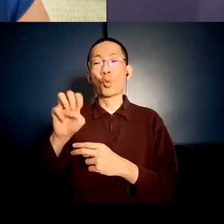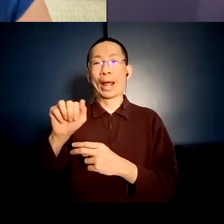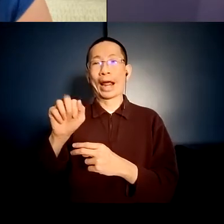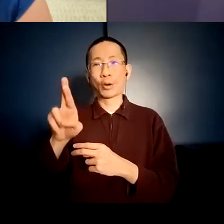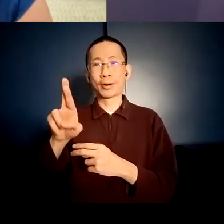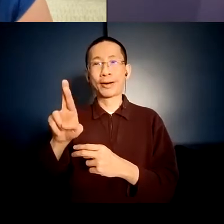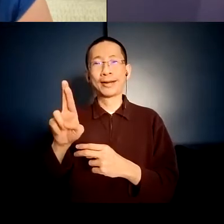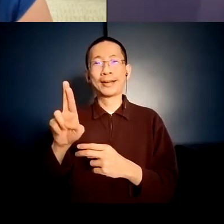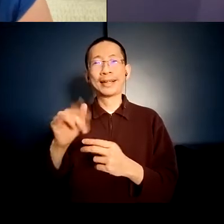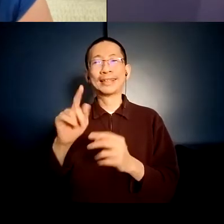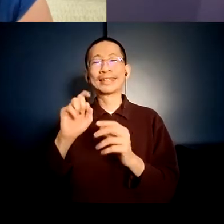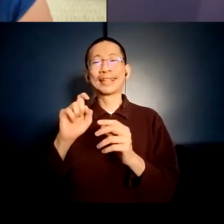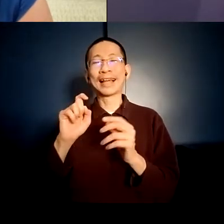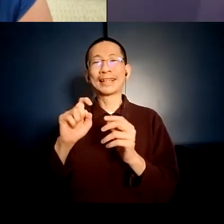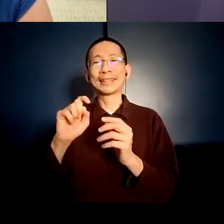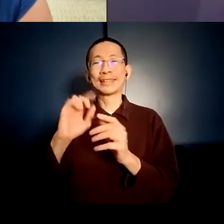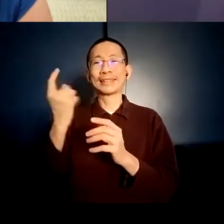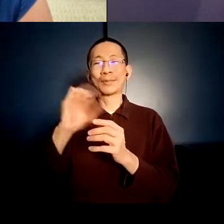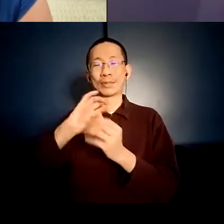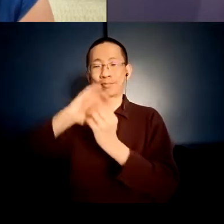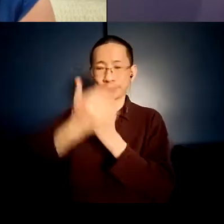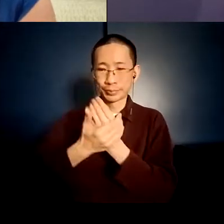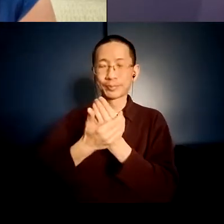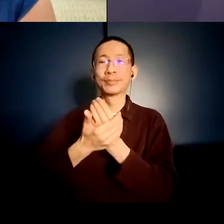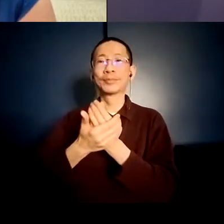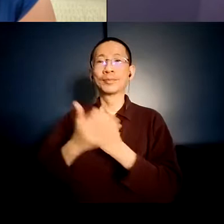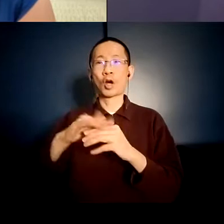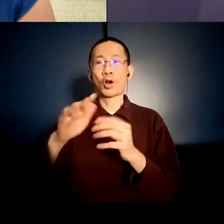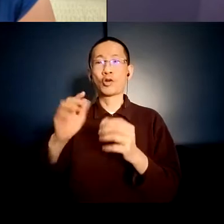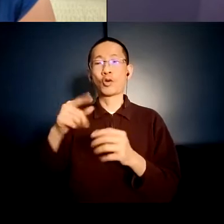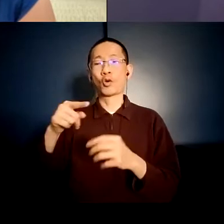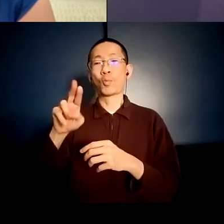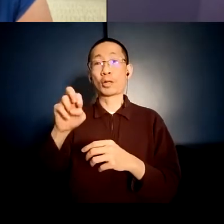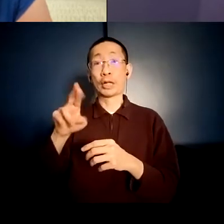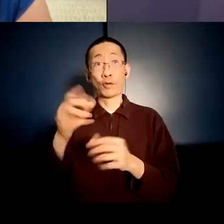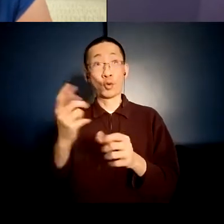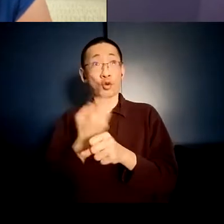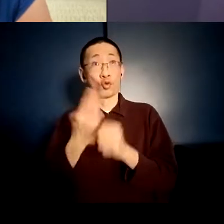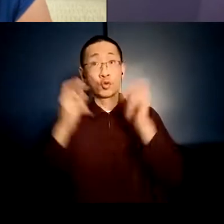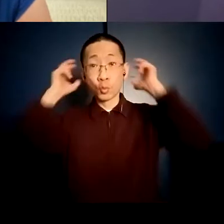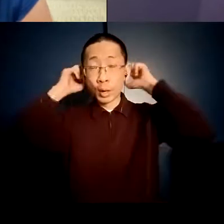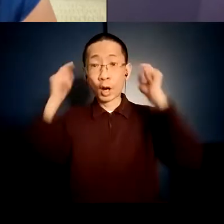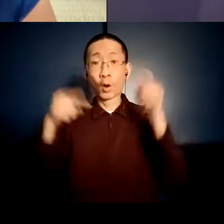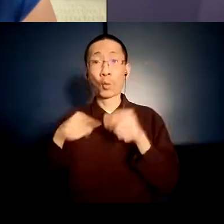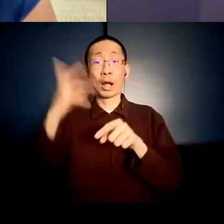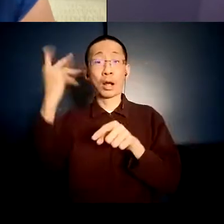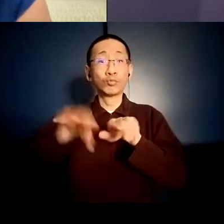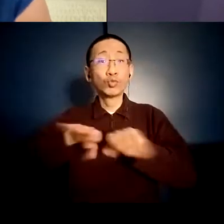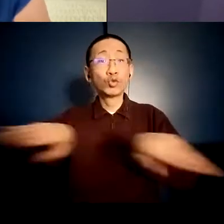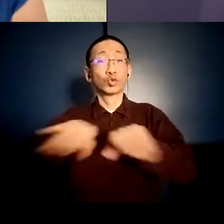a little jacket that you can put over top of your processor. And if you want to wear it while swimming, you